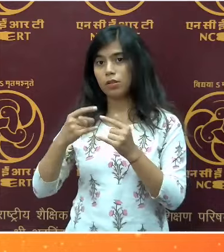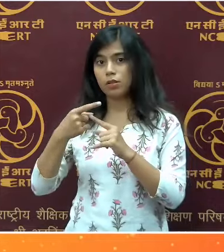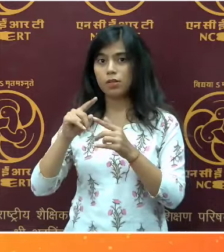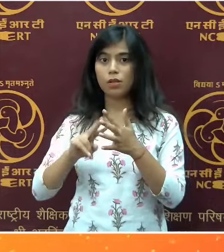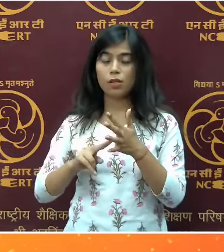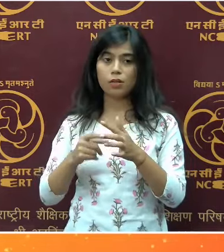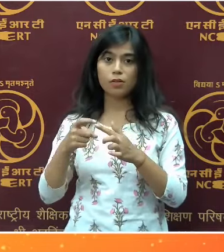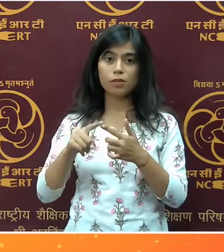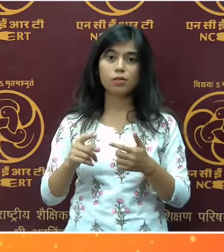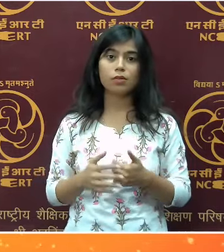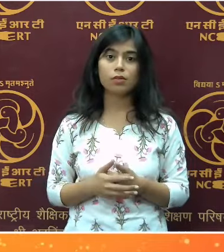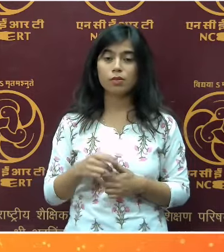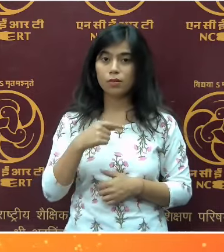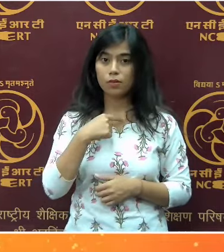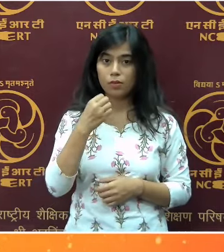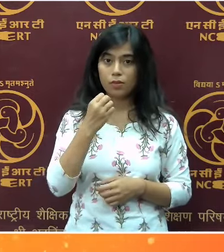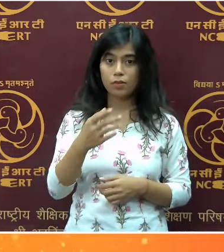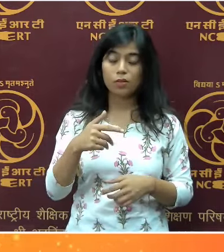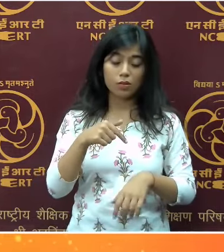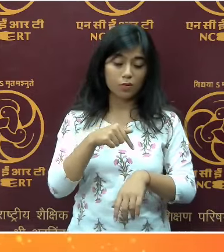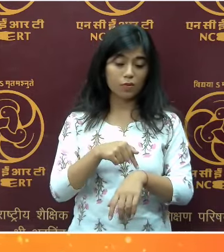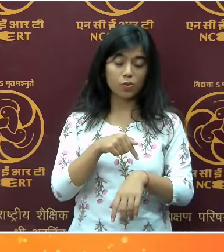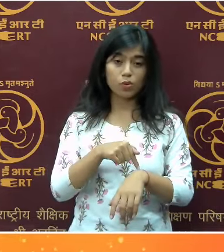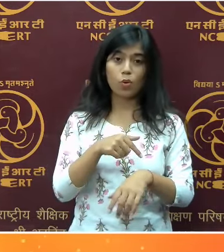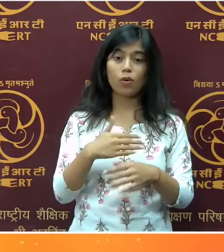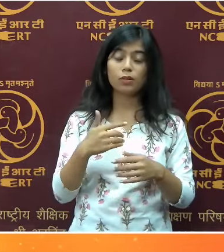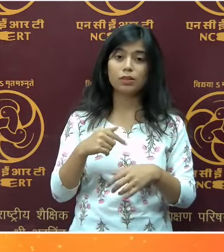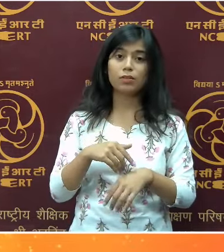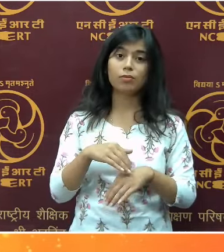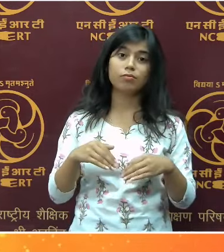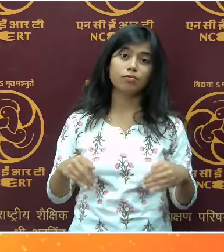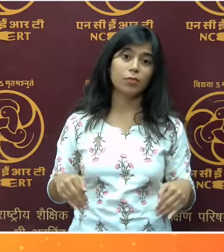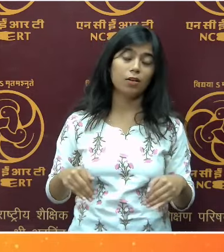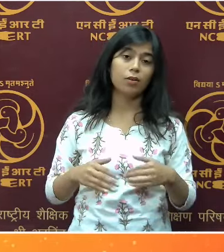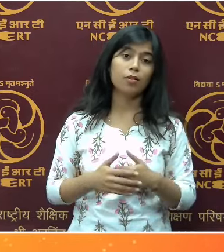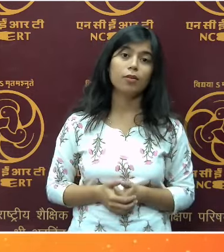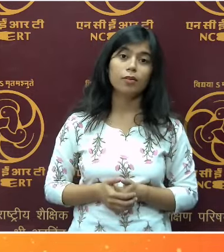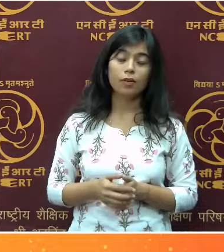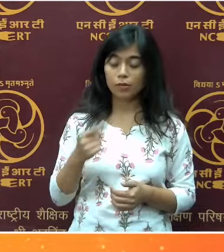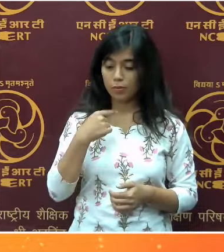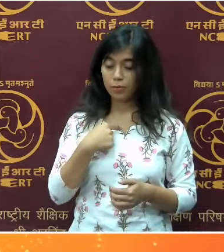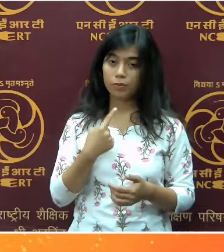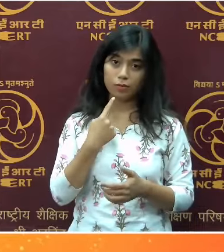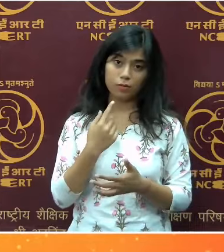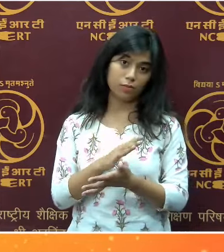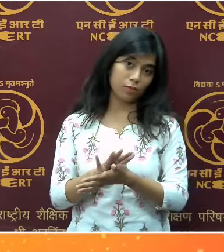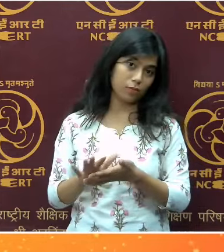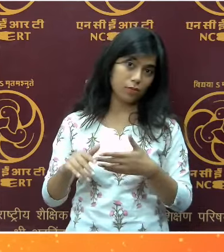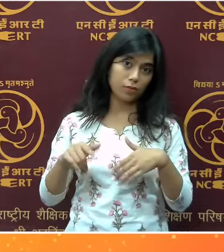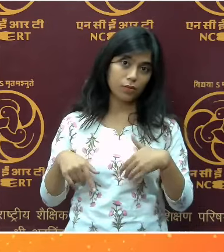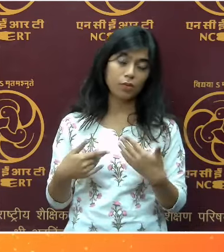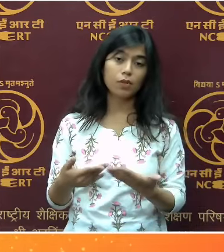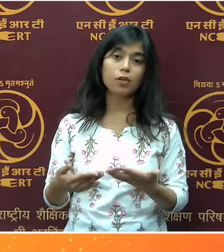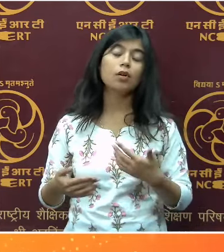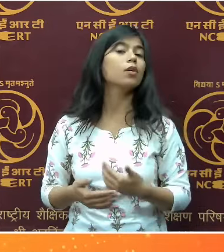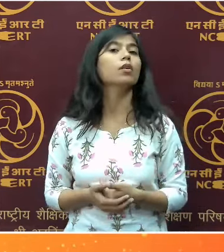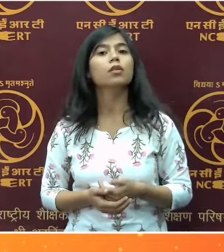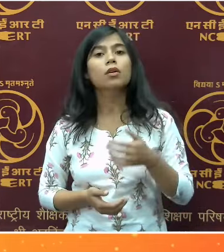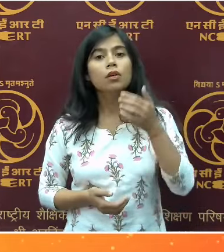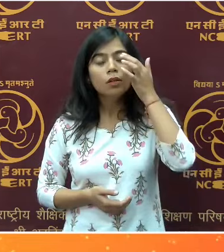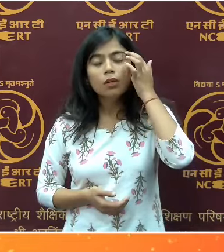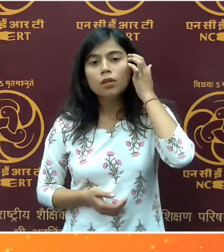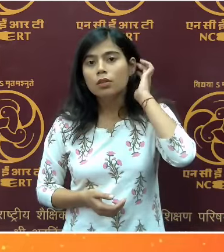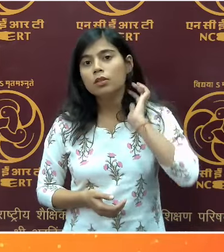brief, we would like to know, so as we are running very short of time, sir. Okay. I will finish up to this.